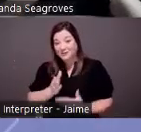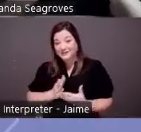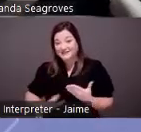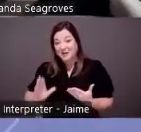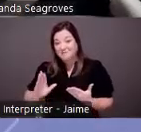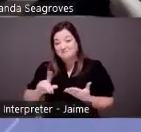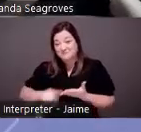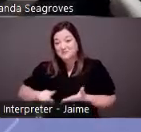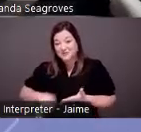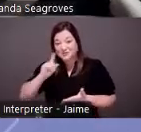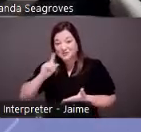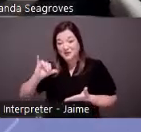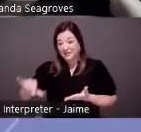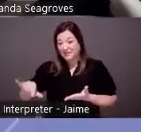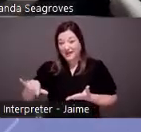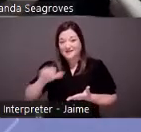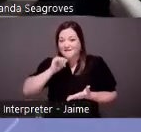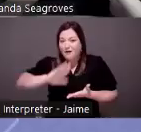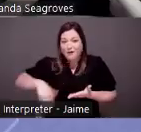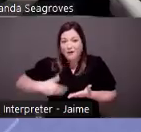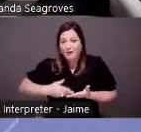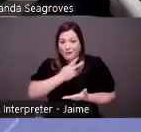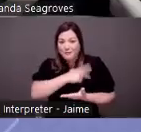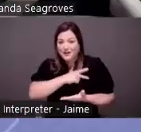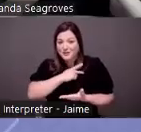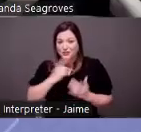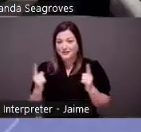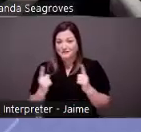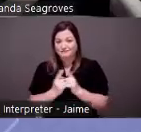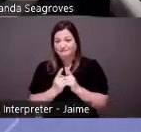actually. Not all patient encounters